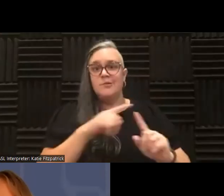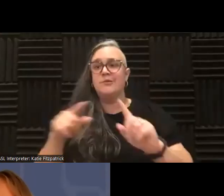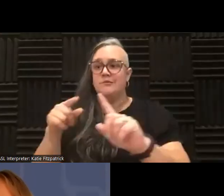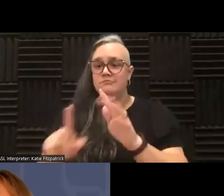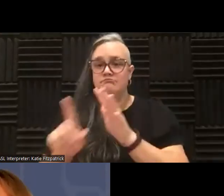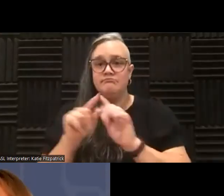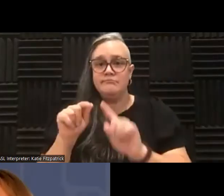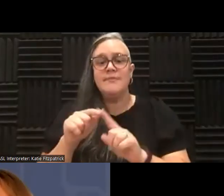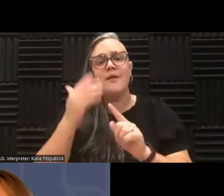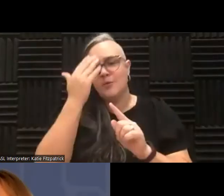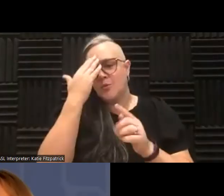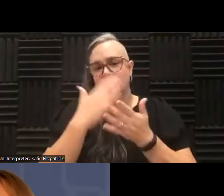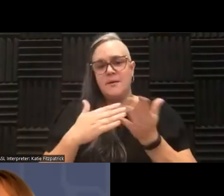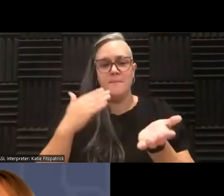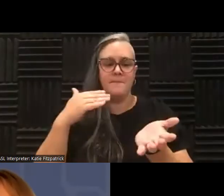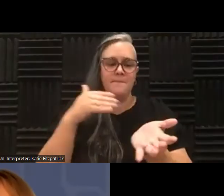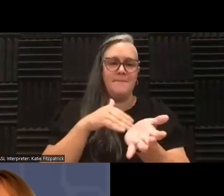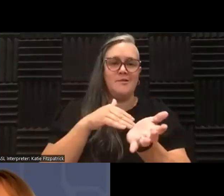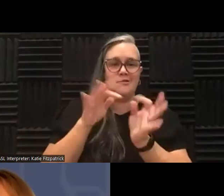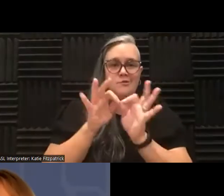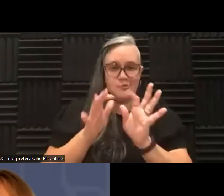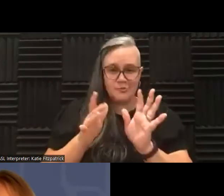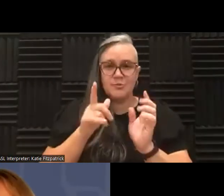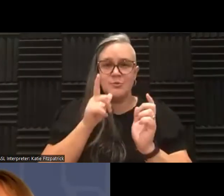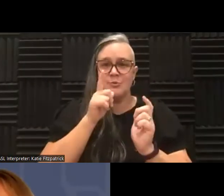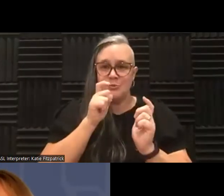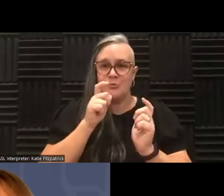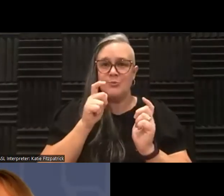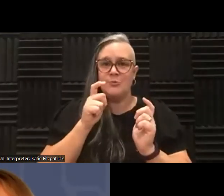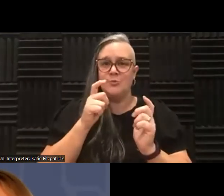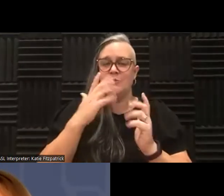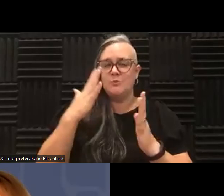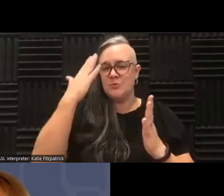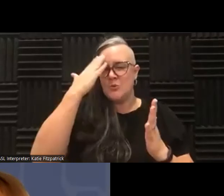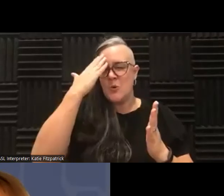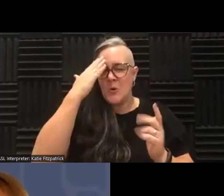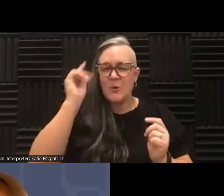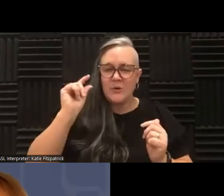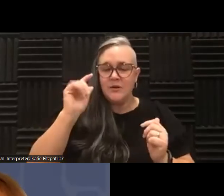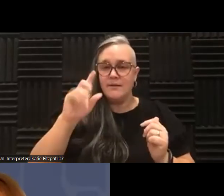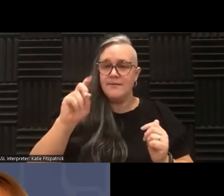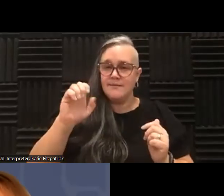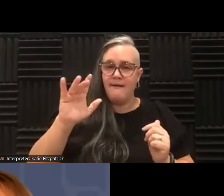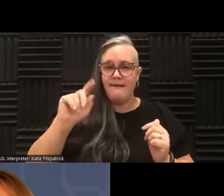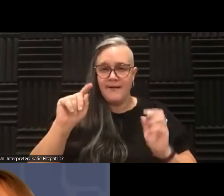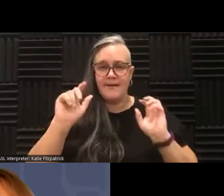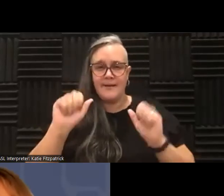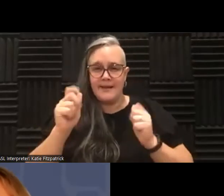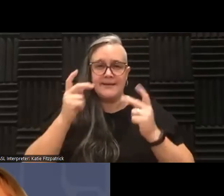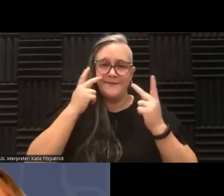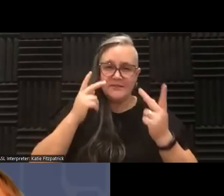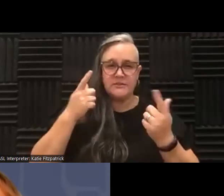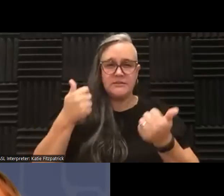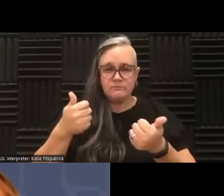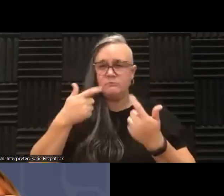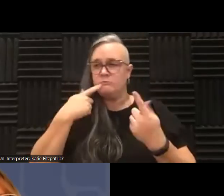medical interpreters that they have some familiarity with that dialect, and they can still, you know, do that visit quite